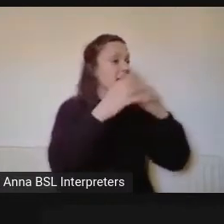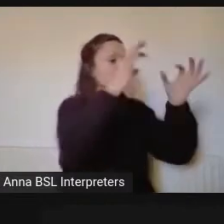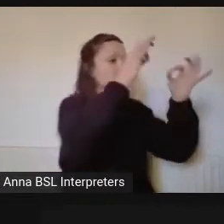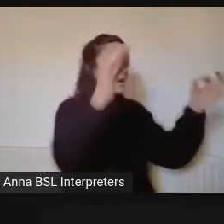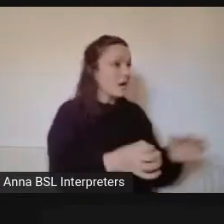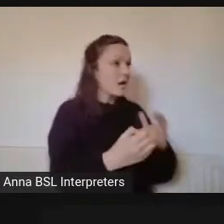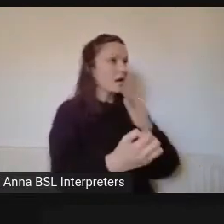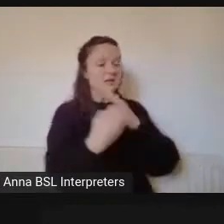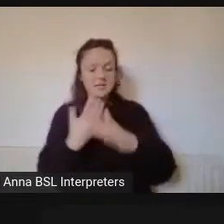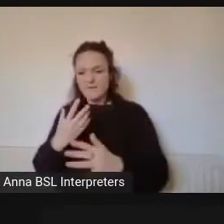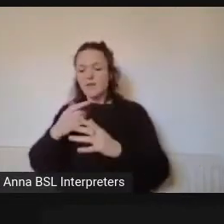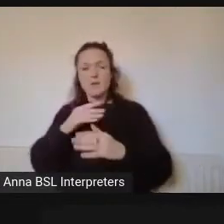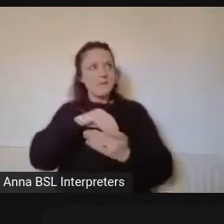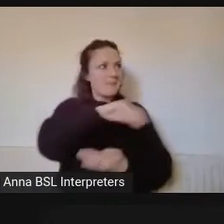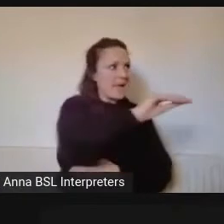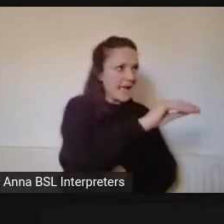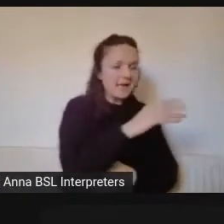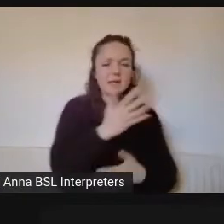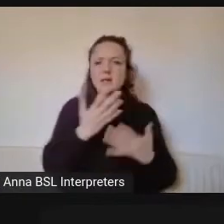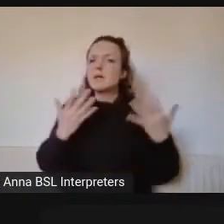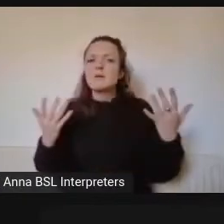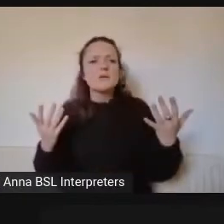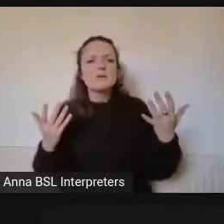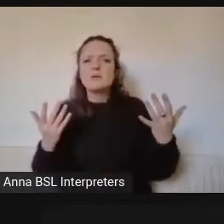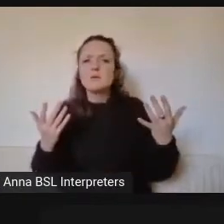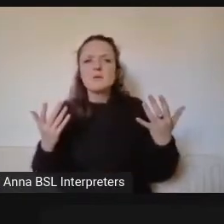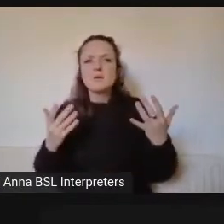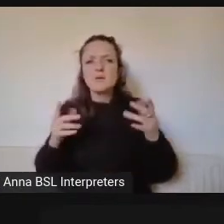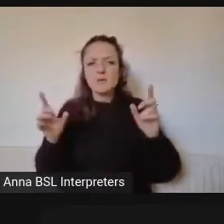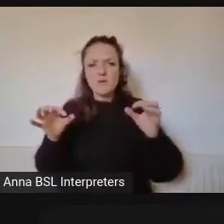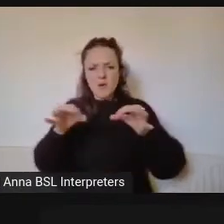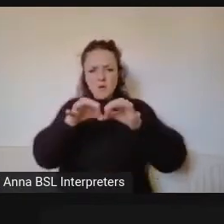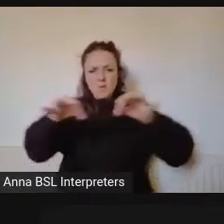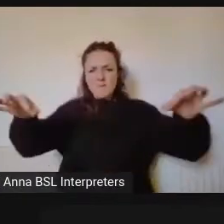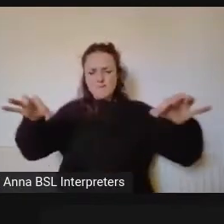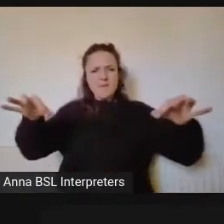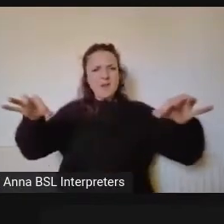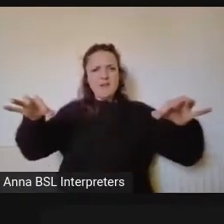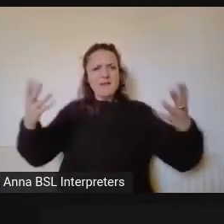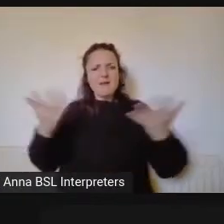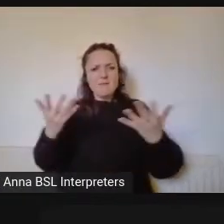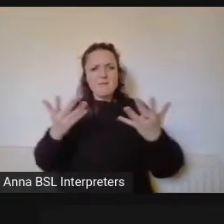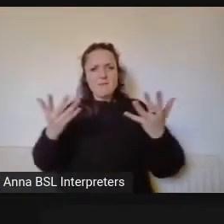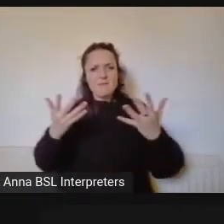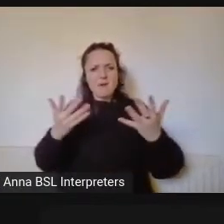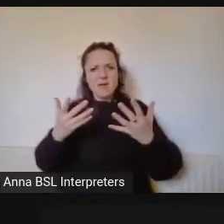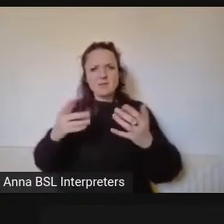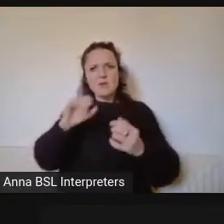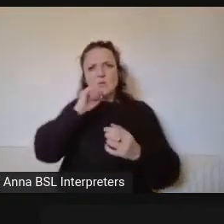sort of see the just lines lying there? That would be really good to sort of weed out a little bit more.